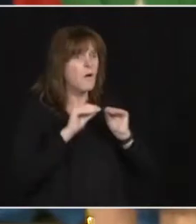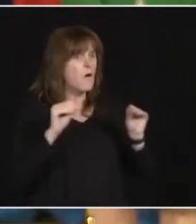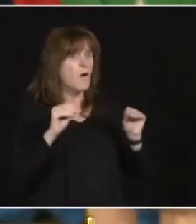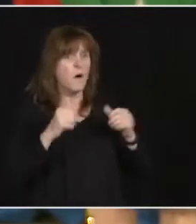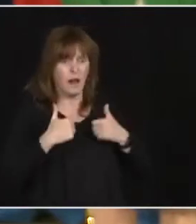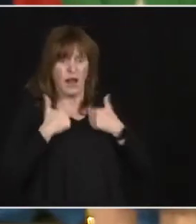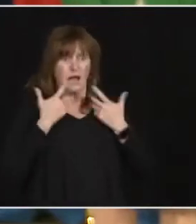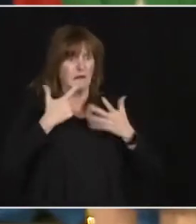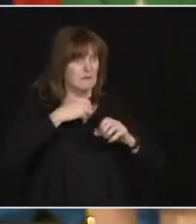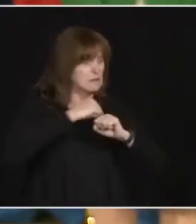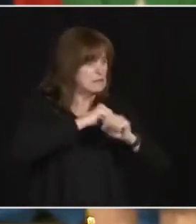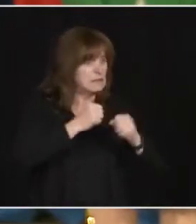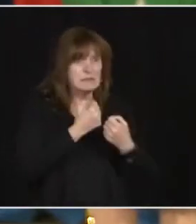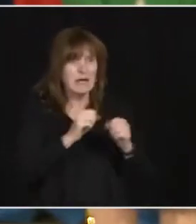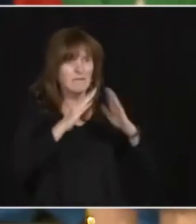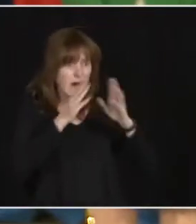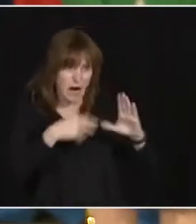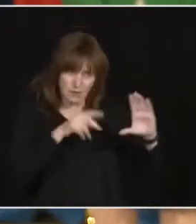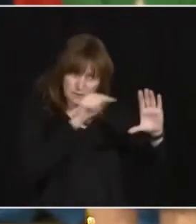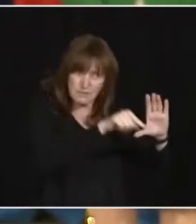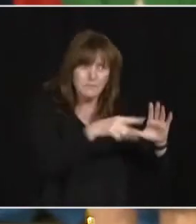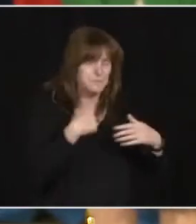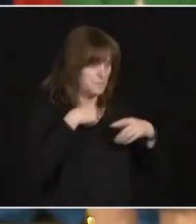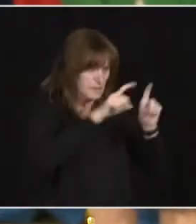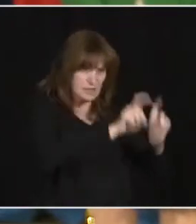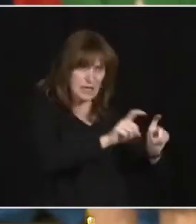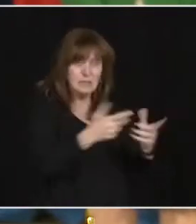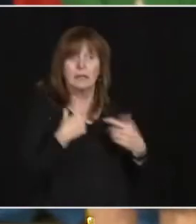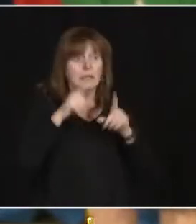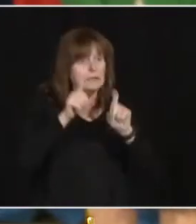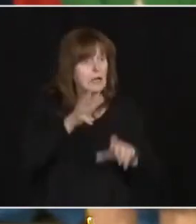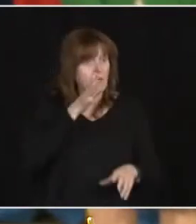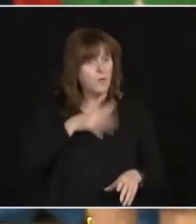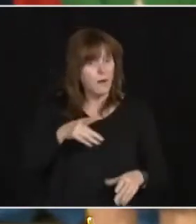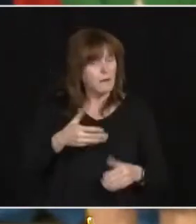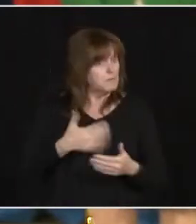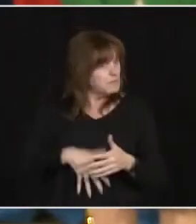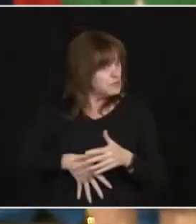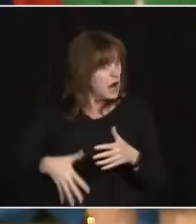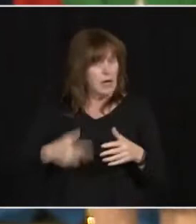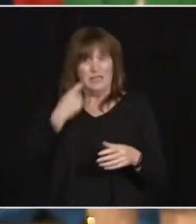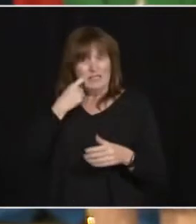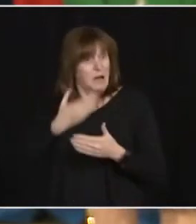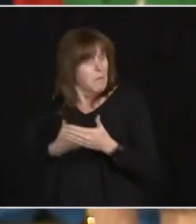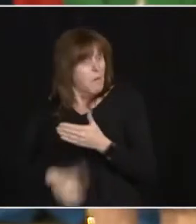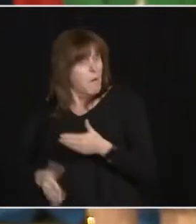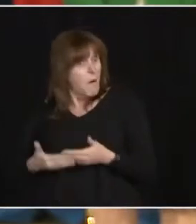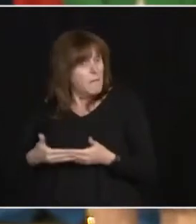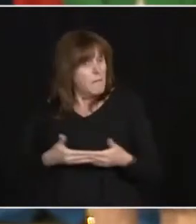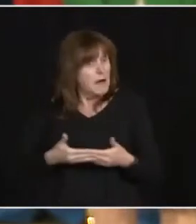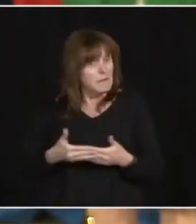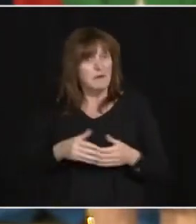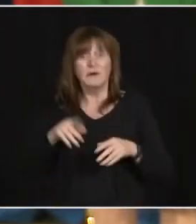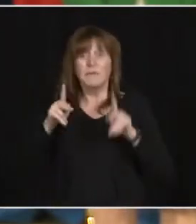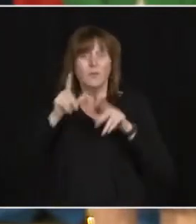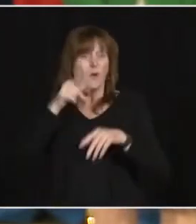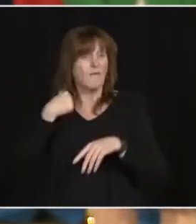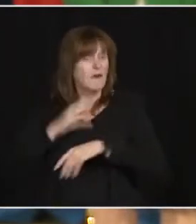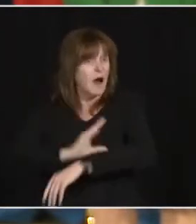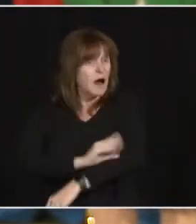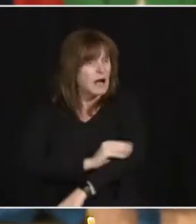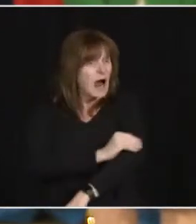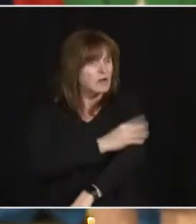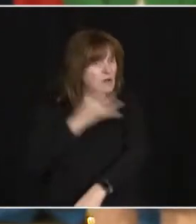women who are pregnant and newborns, people who are undergoing chemotherapy, dialysis, or